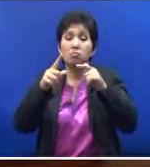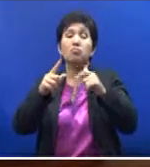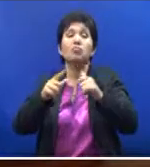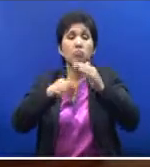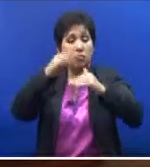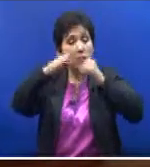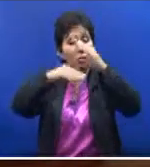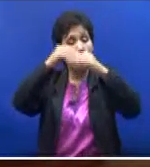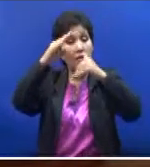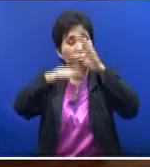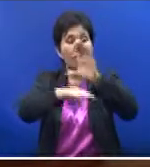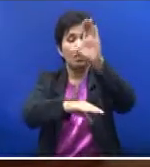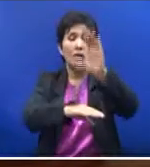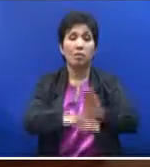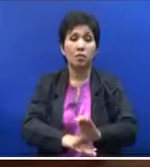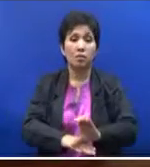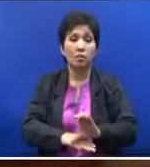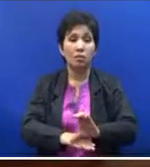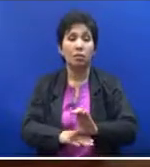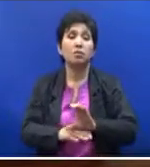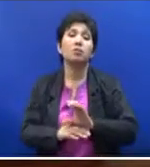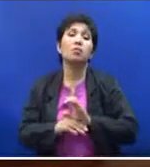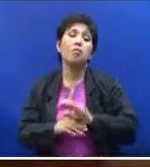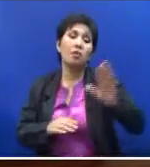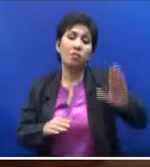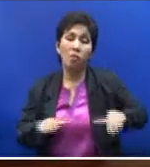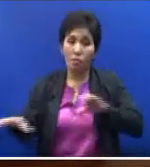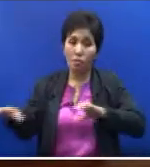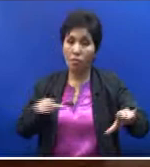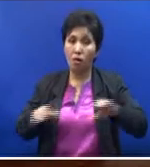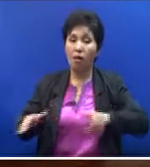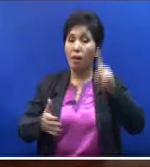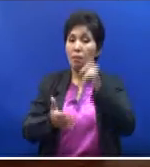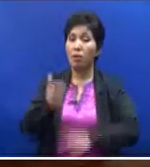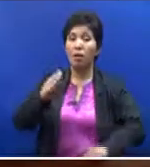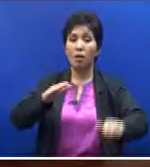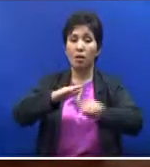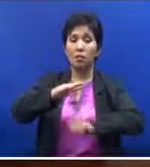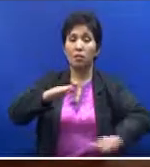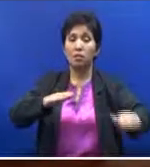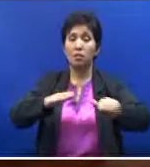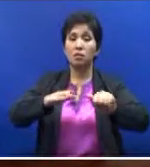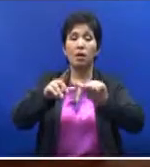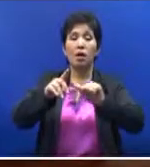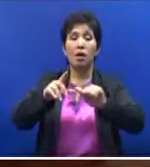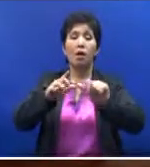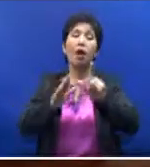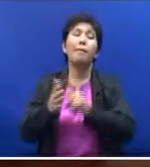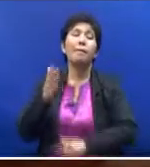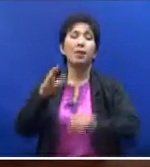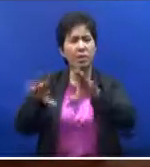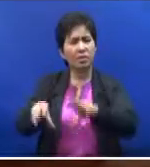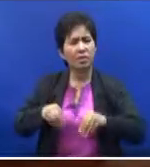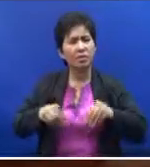culture. Okay, so everybody, okay, people will do their actions based on the usual practice, what